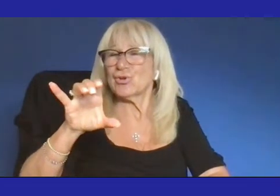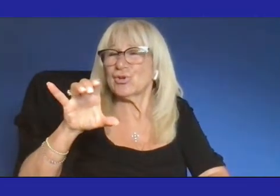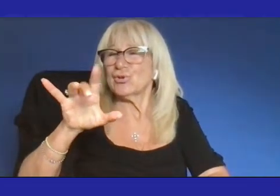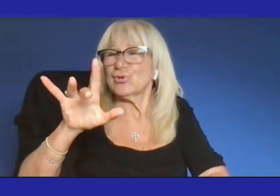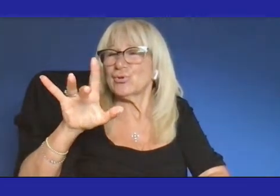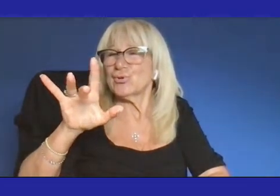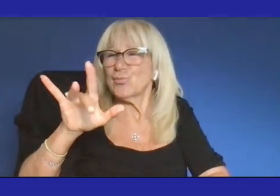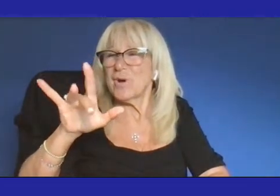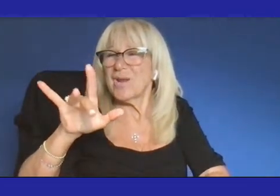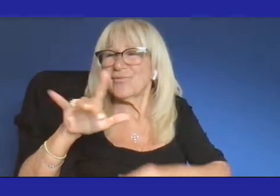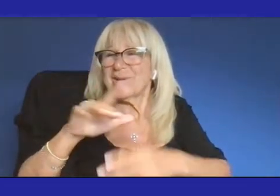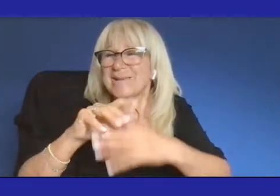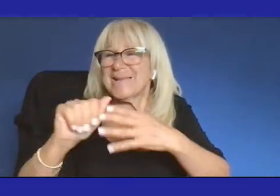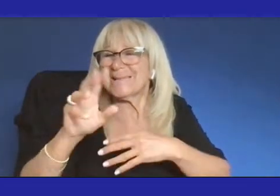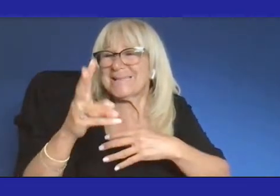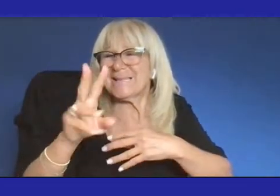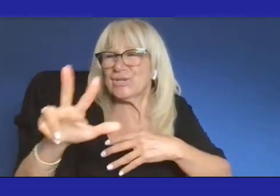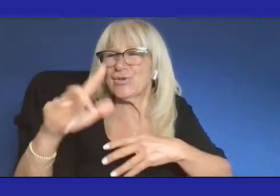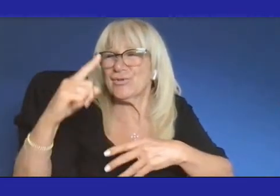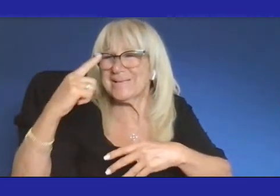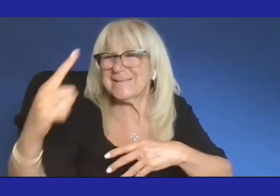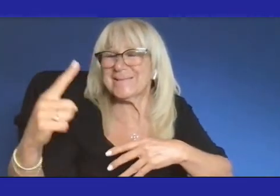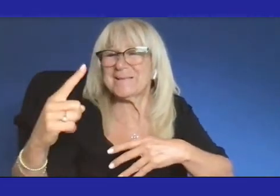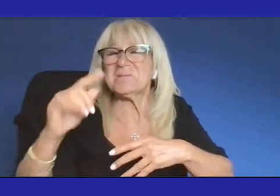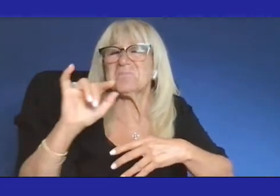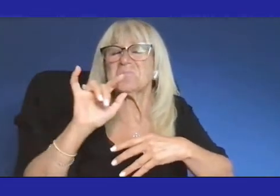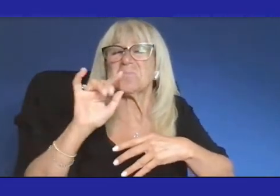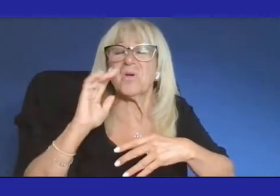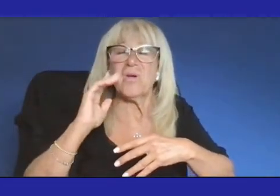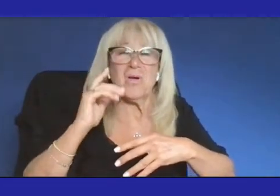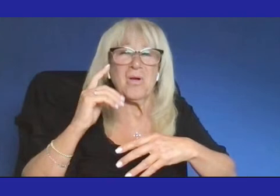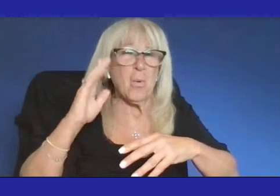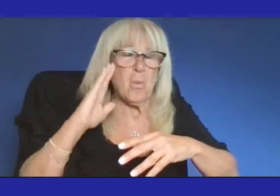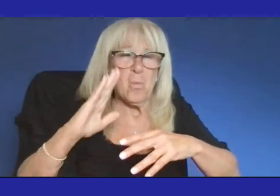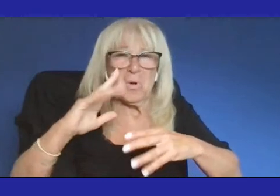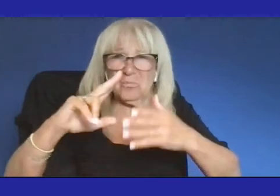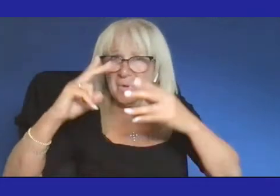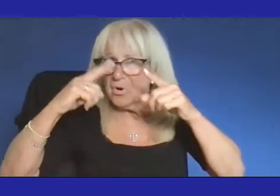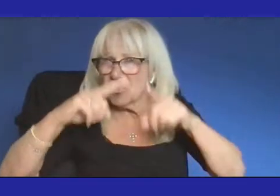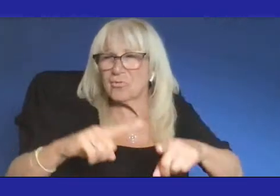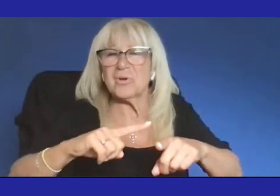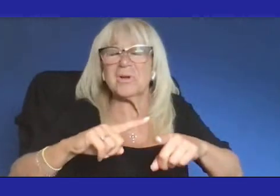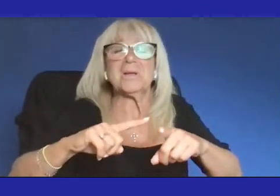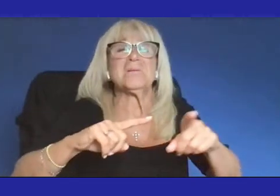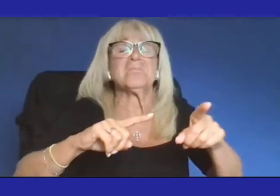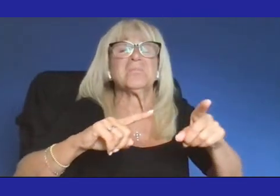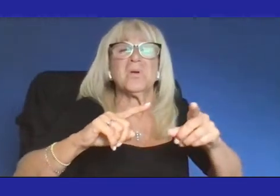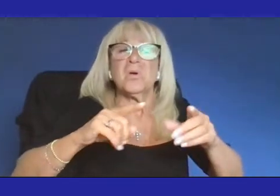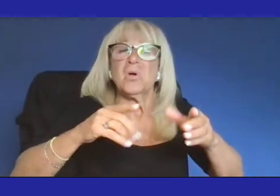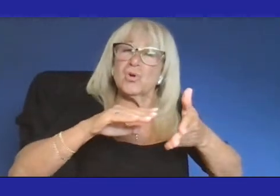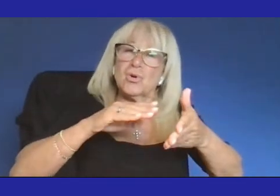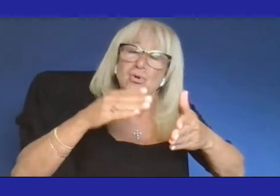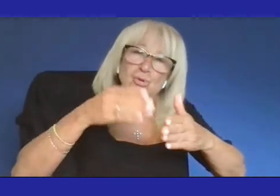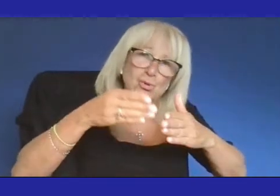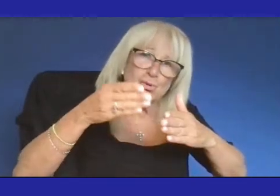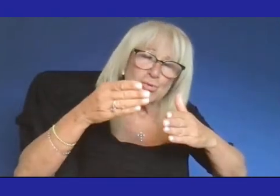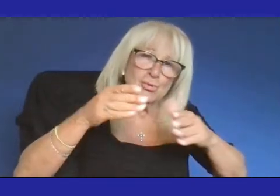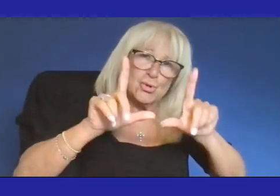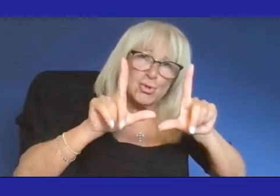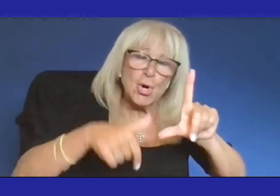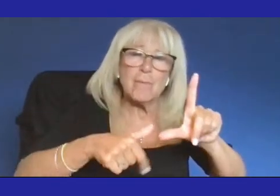$107,723.63. Such agreement to be terminable by either party on 30 days' notice, without